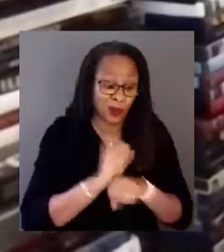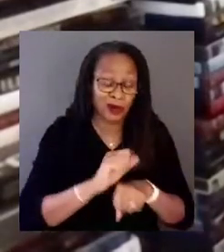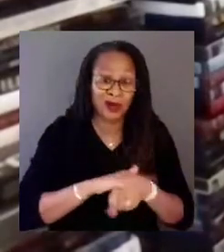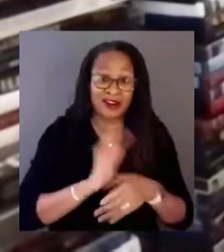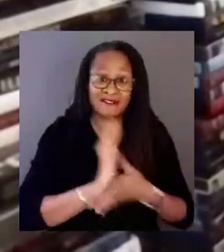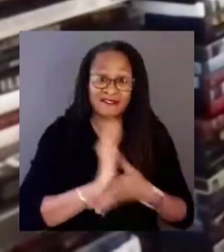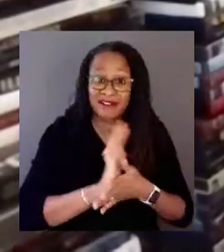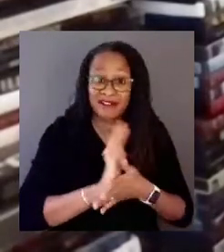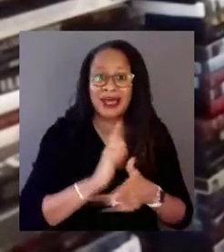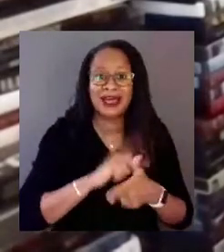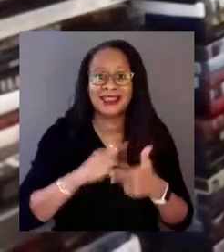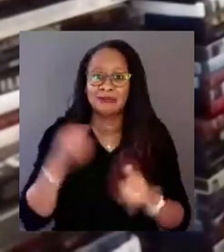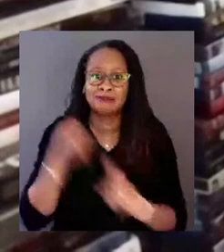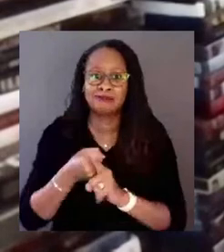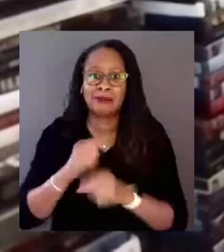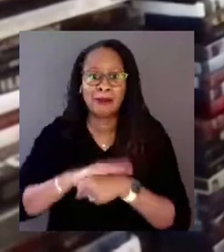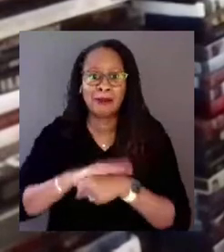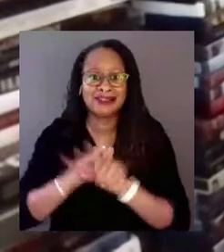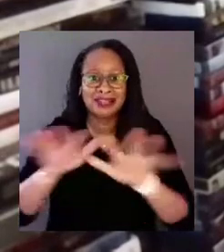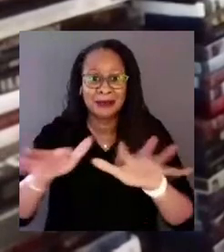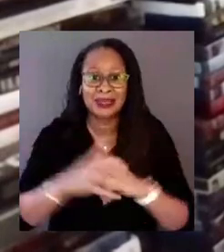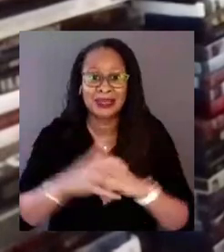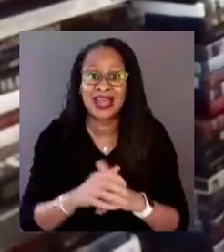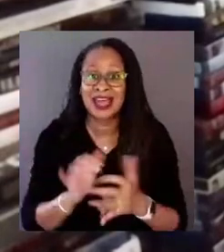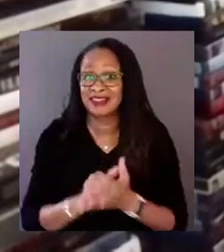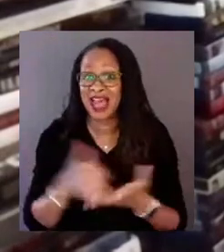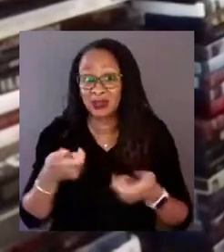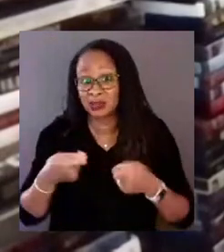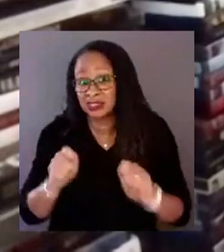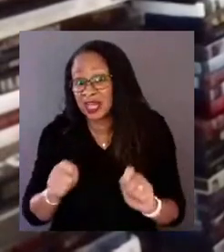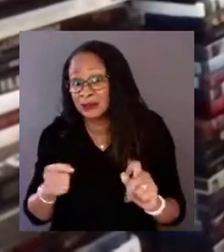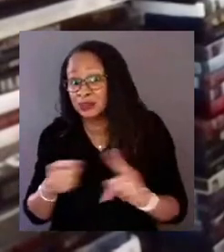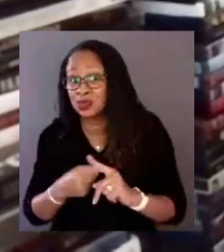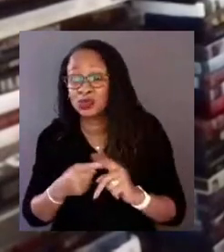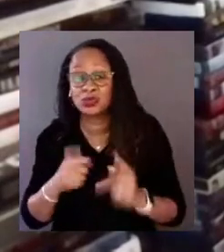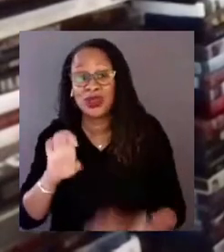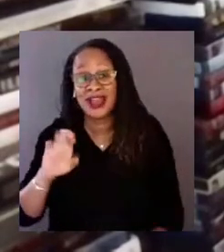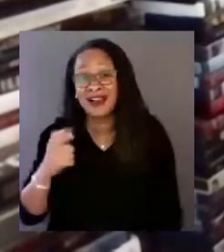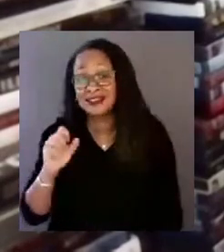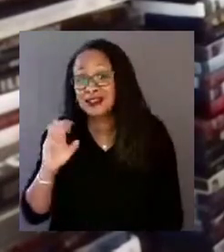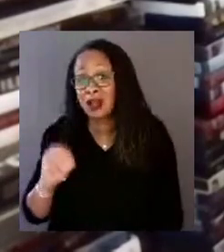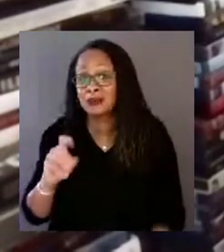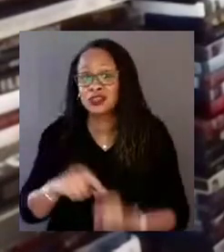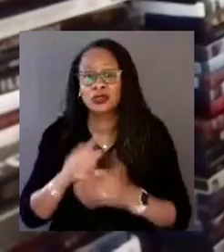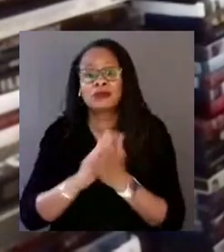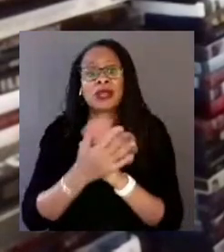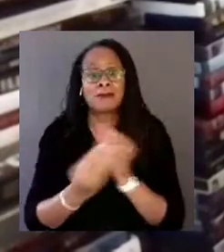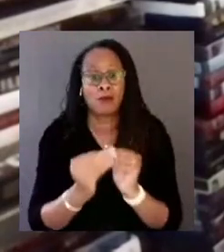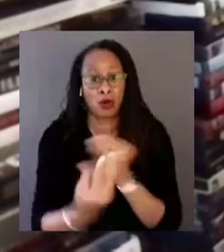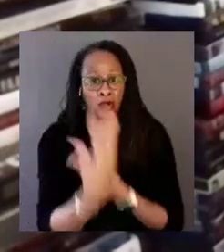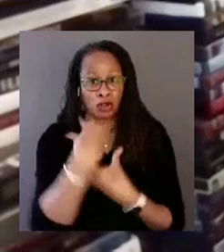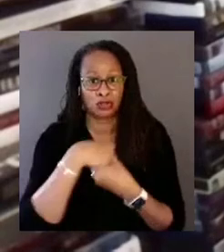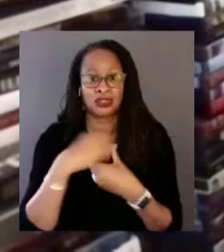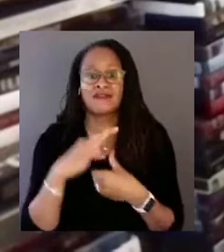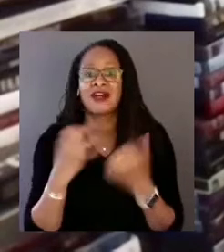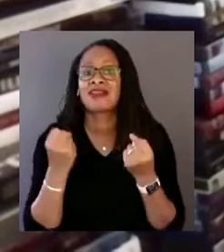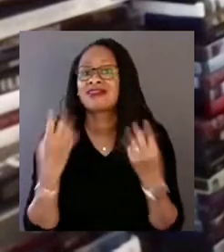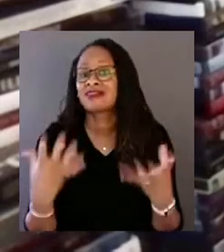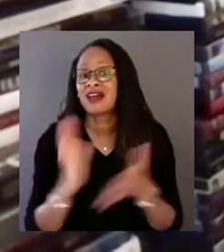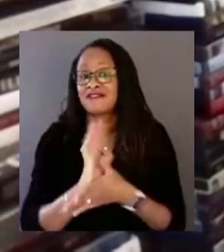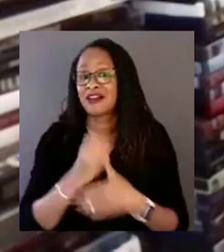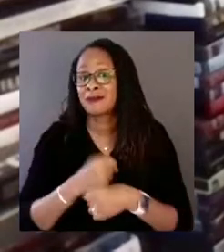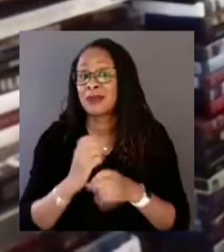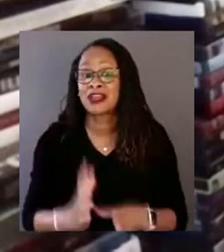that was the attempt of XCOM to be inclusive of a lot of filmmakers. But as a